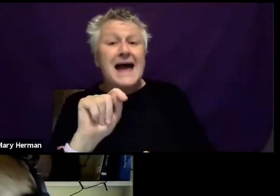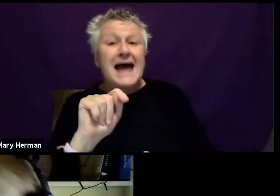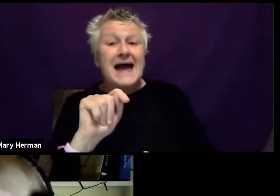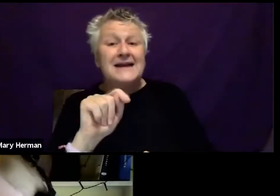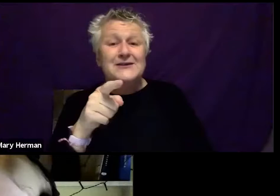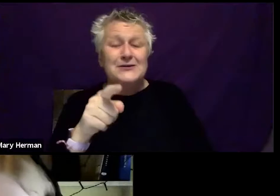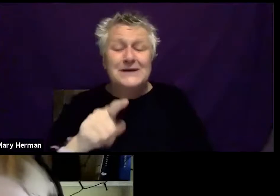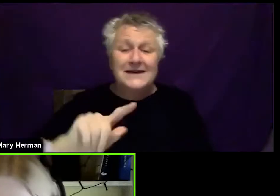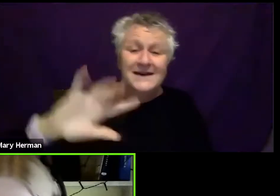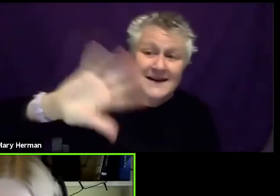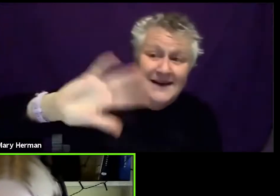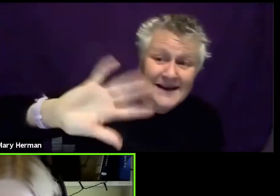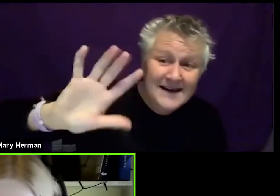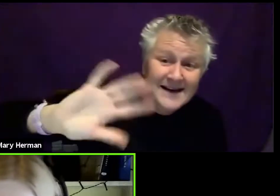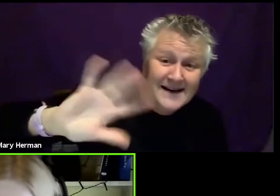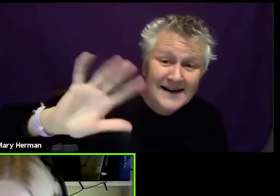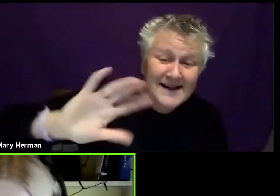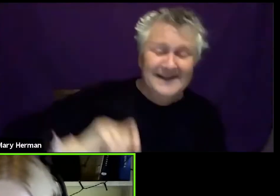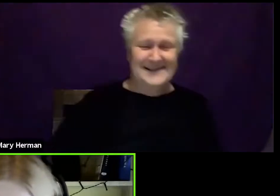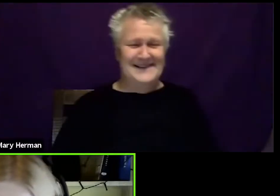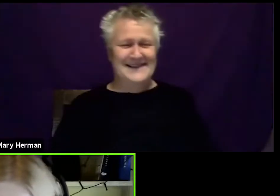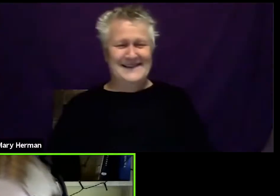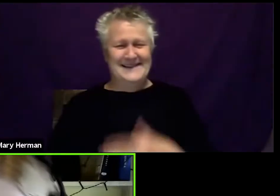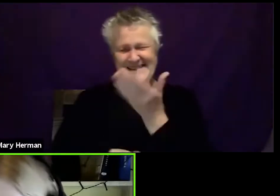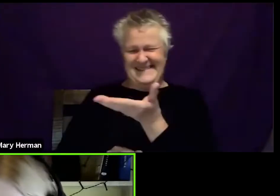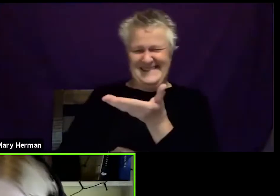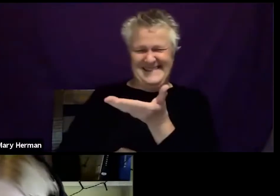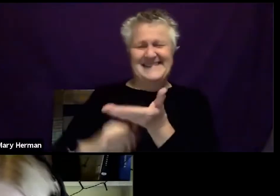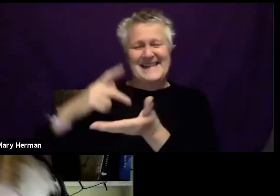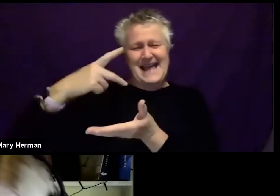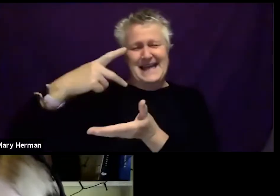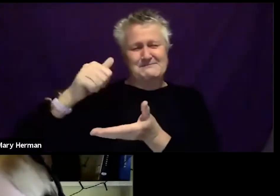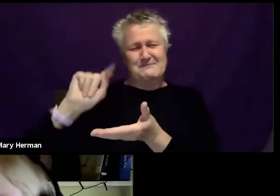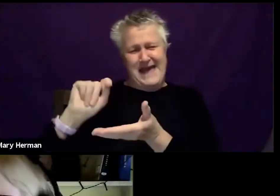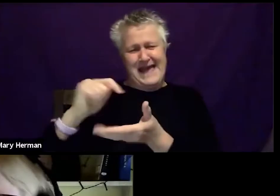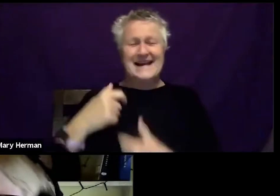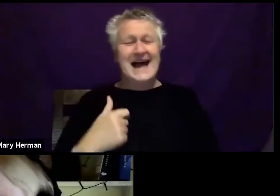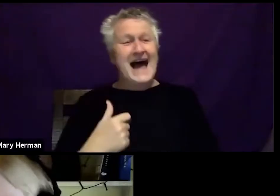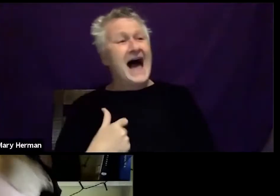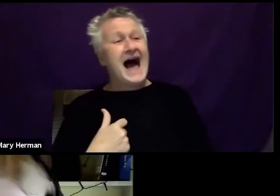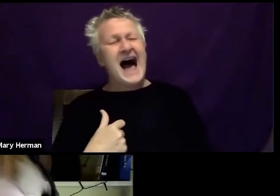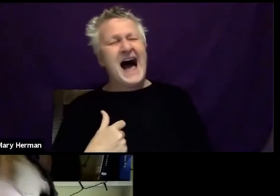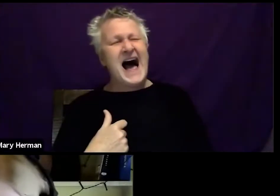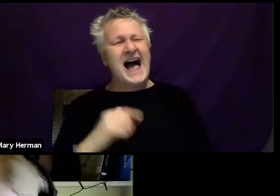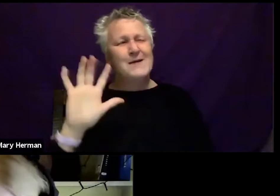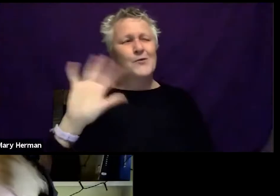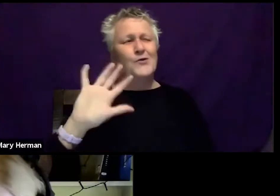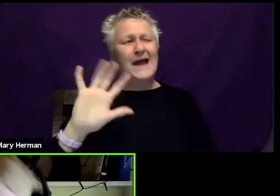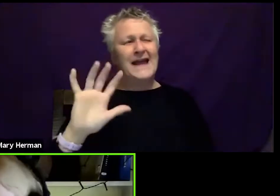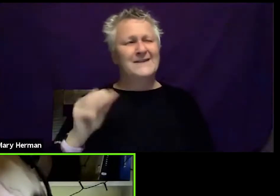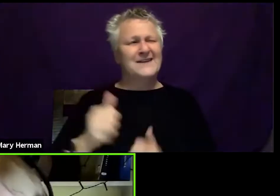face. Just right there. There we go. I'm waving back vicariously.